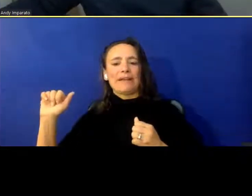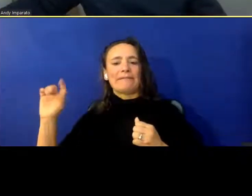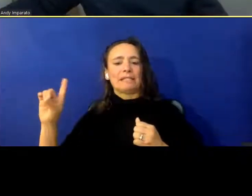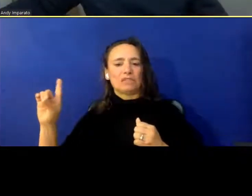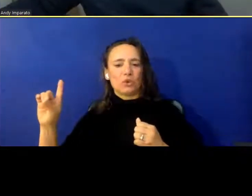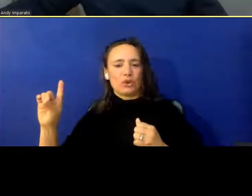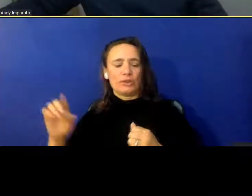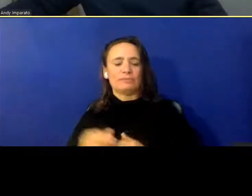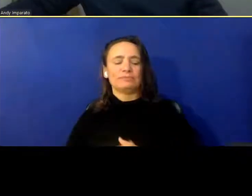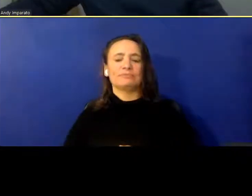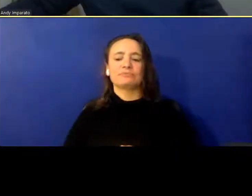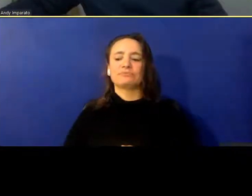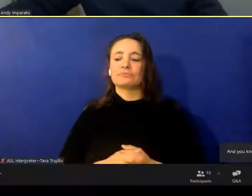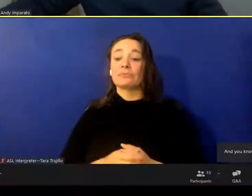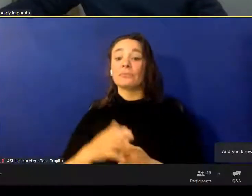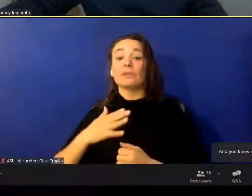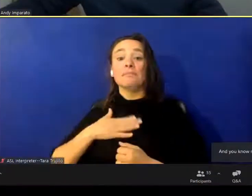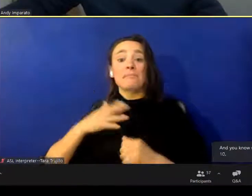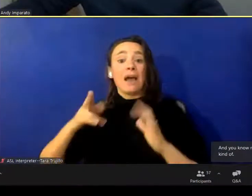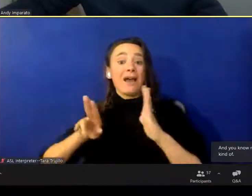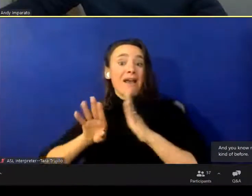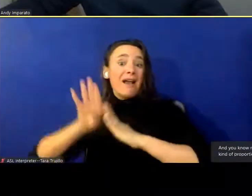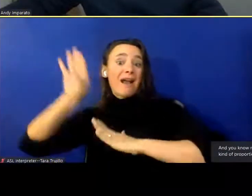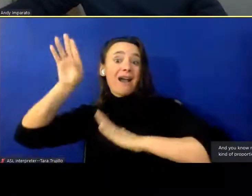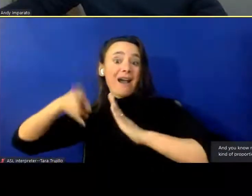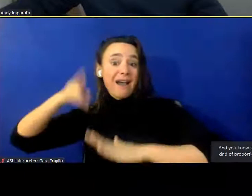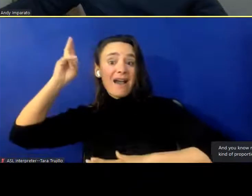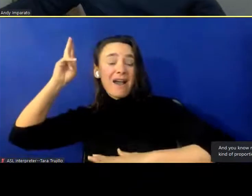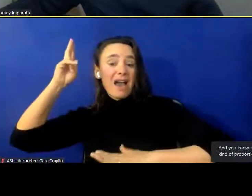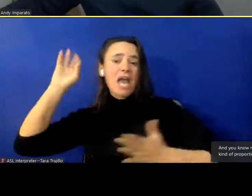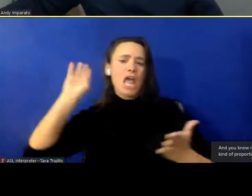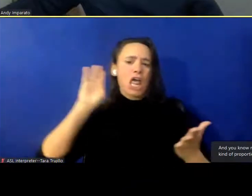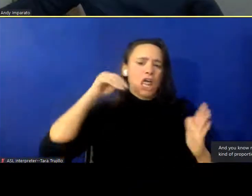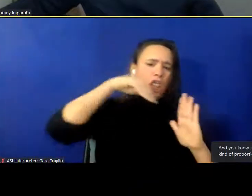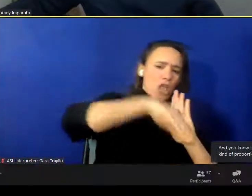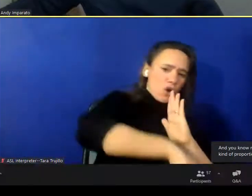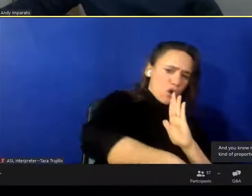I find my highs and my lows are kind of proportional to each other. So